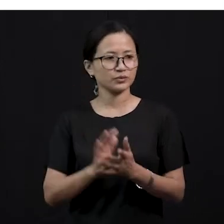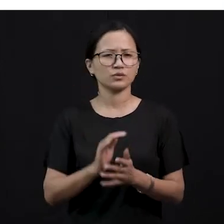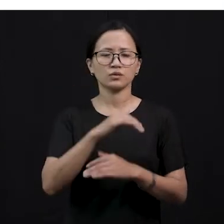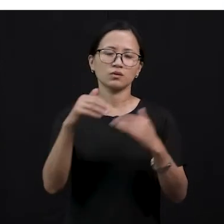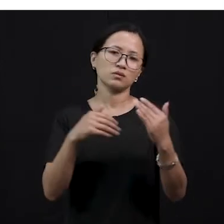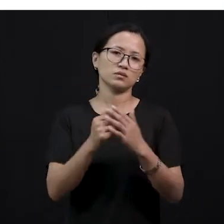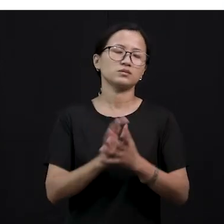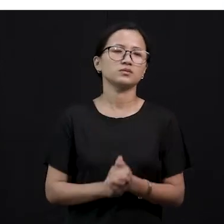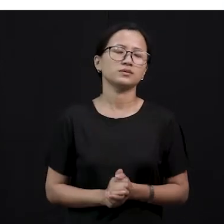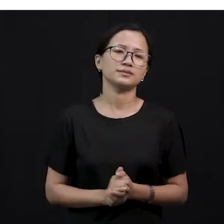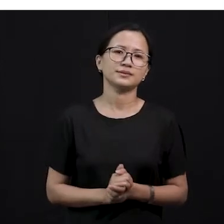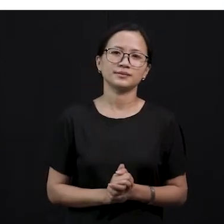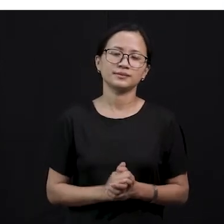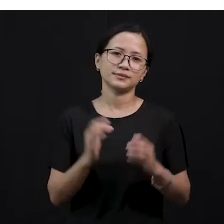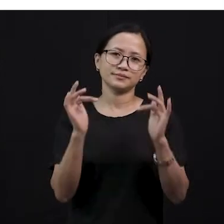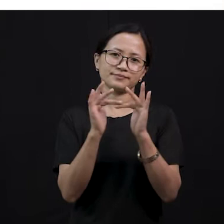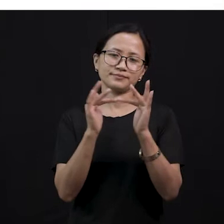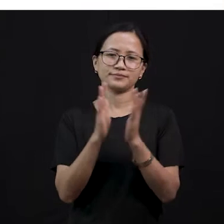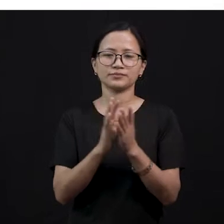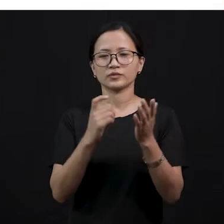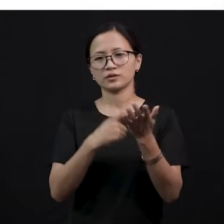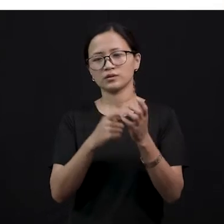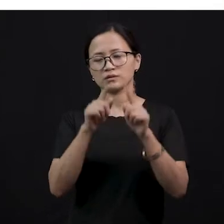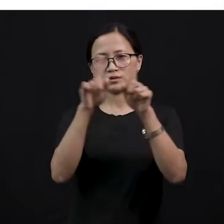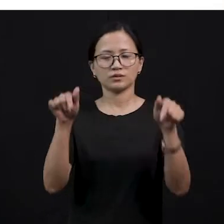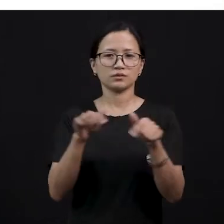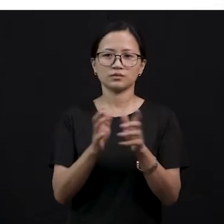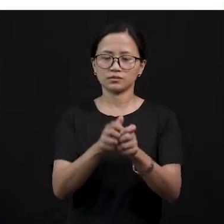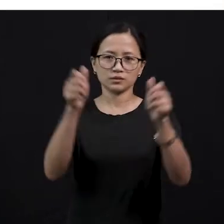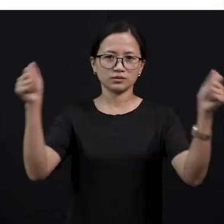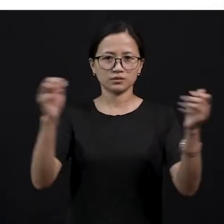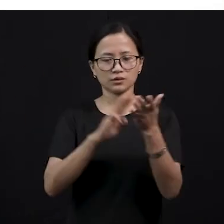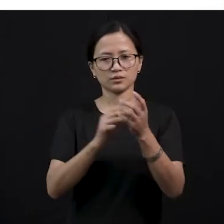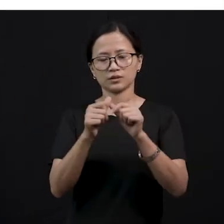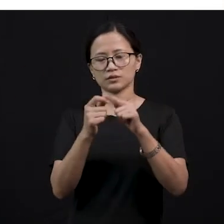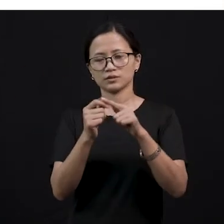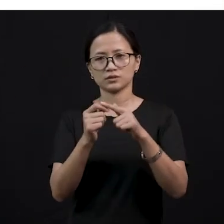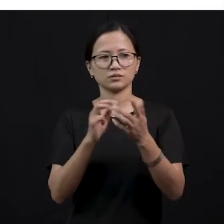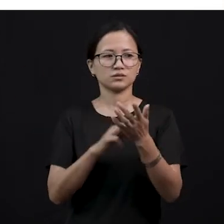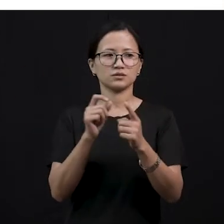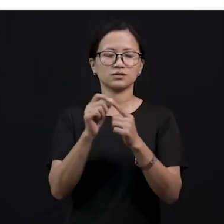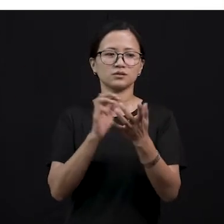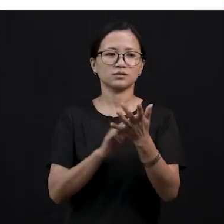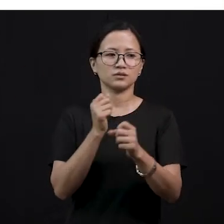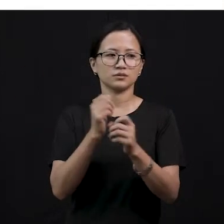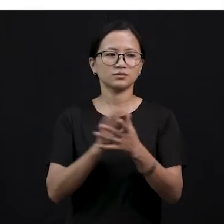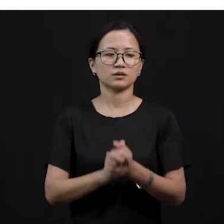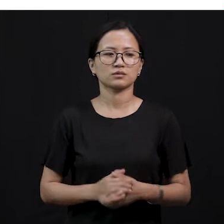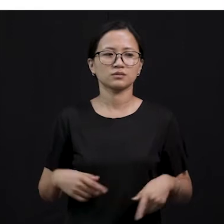all about, right? Internet, radio, television, magazine, newspapers. So what has taken over our entire